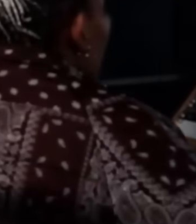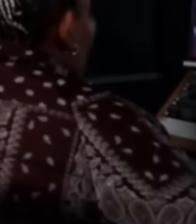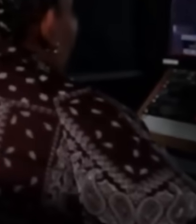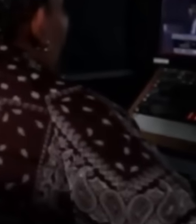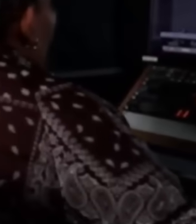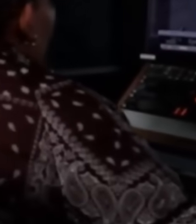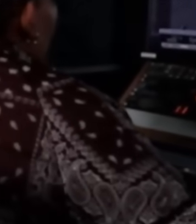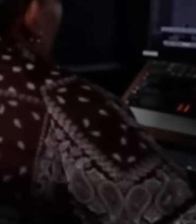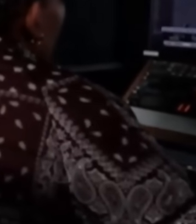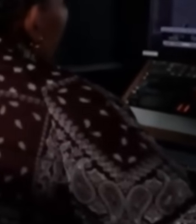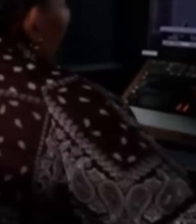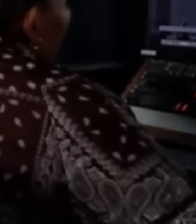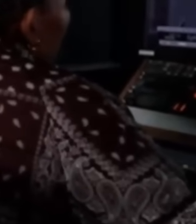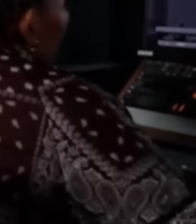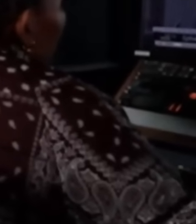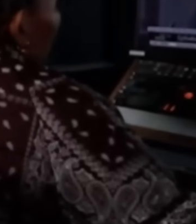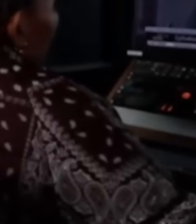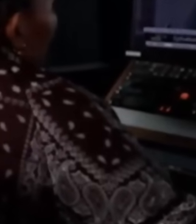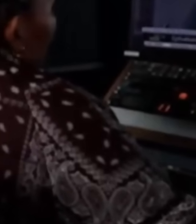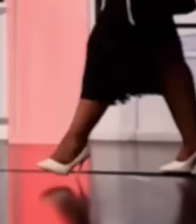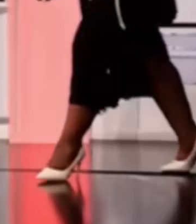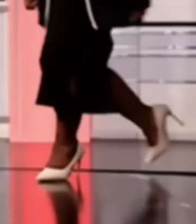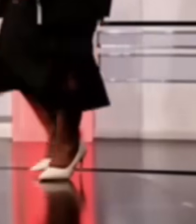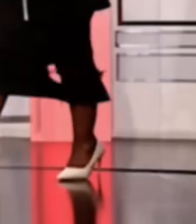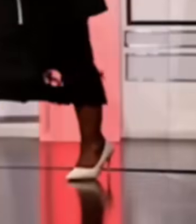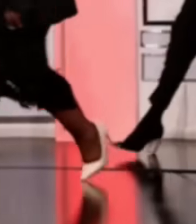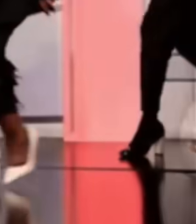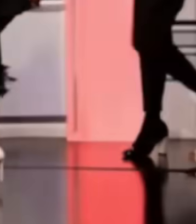courage, clarity, and quiet strength.